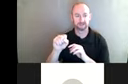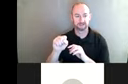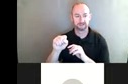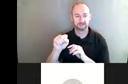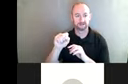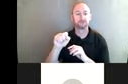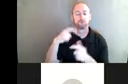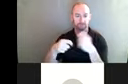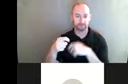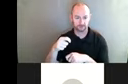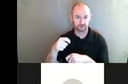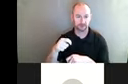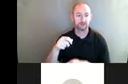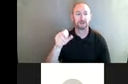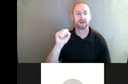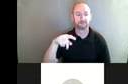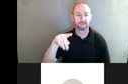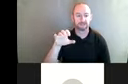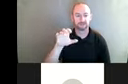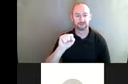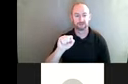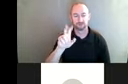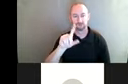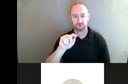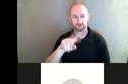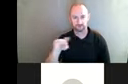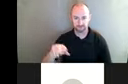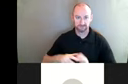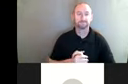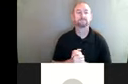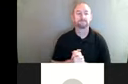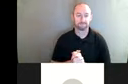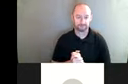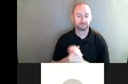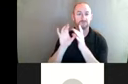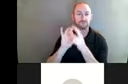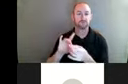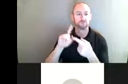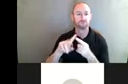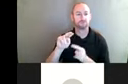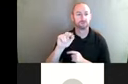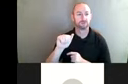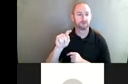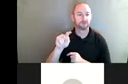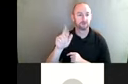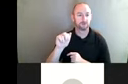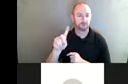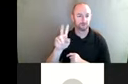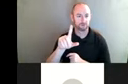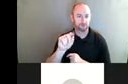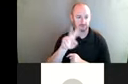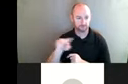Those will be replaced by what? SPCS 2022. That will be tied to NATREF 2022.